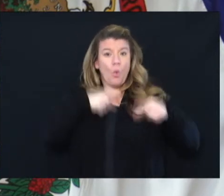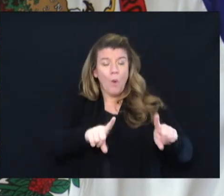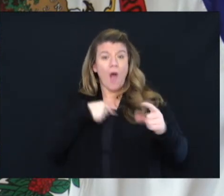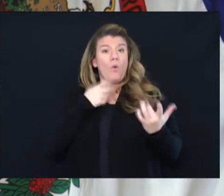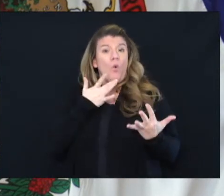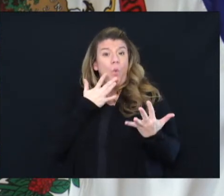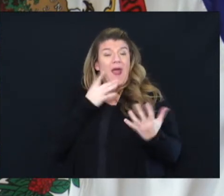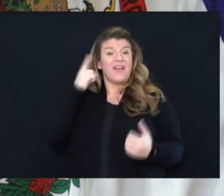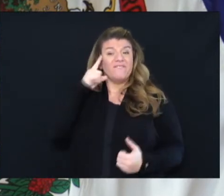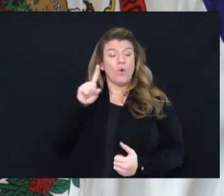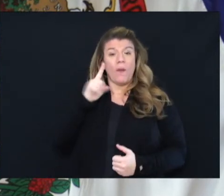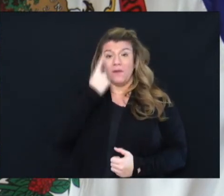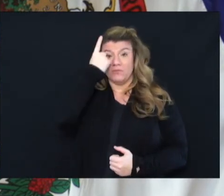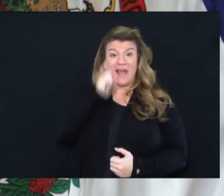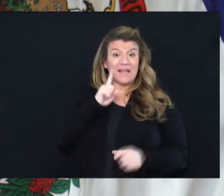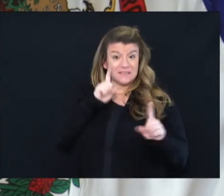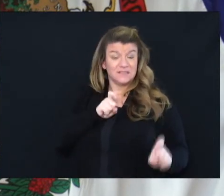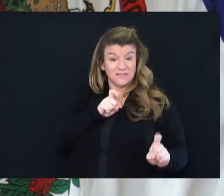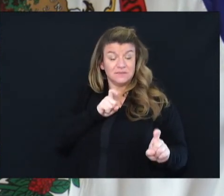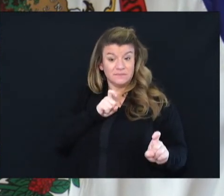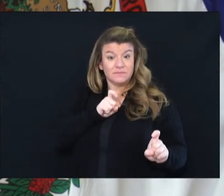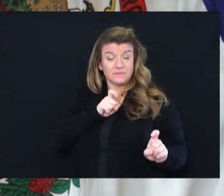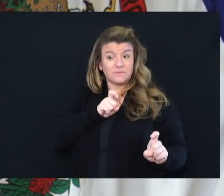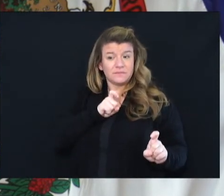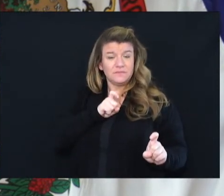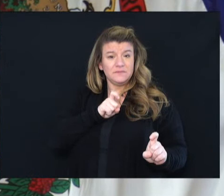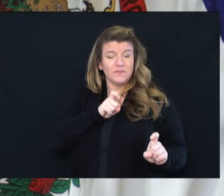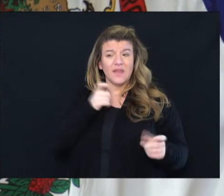on the results of the rapid test,